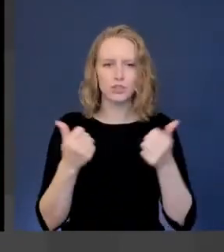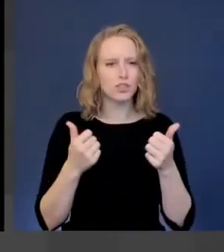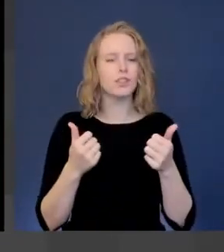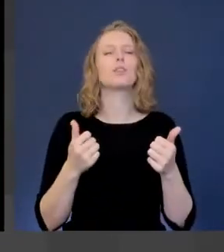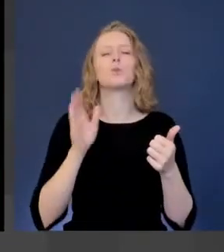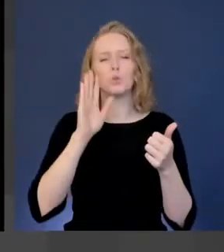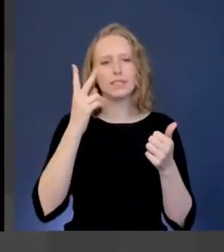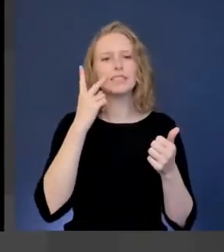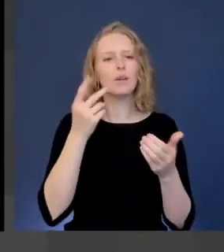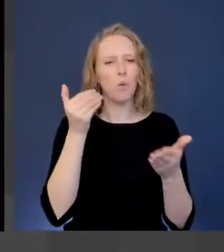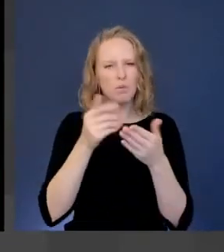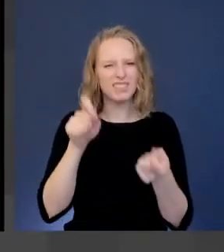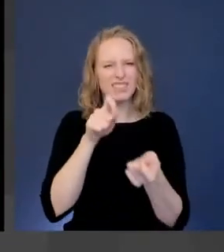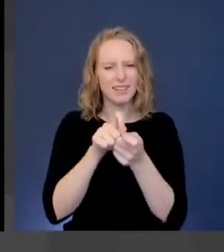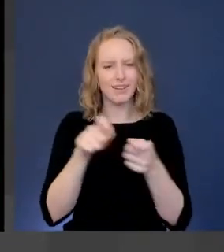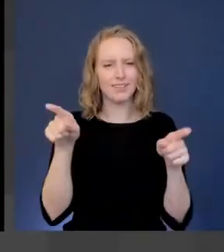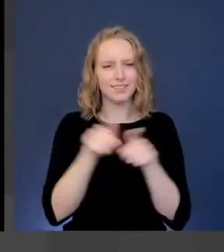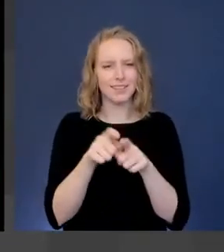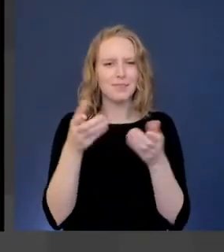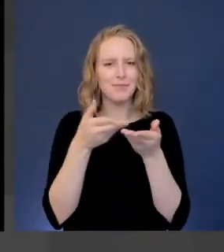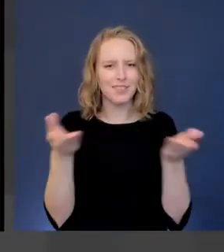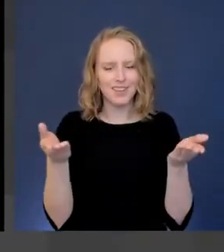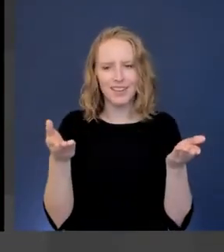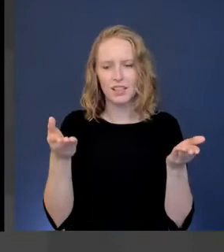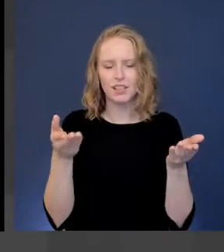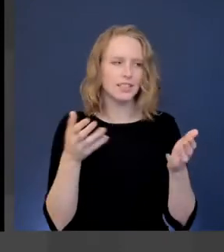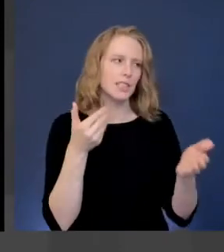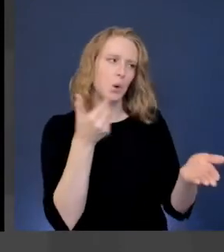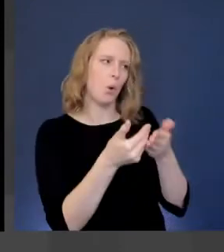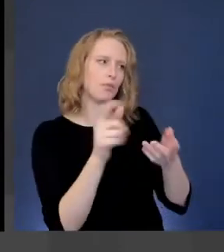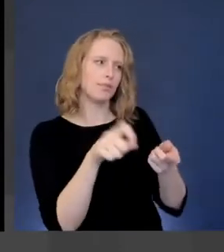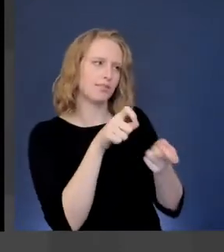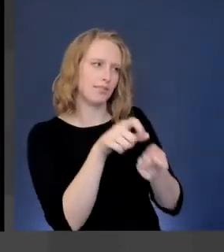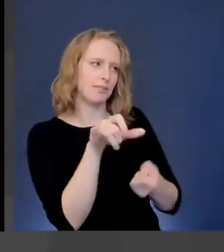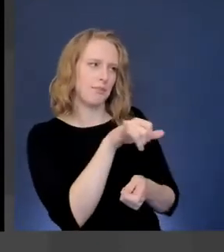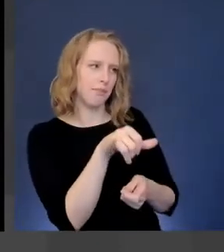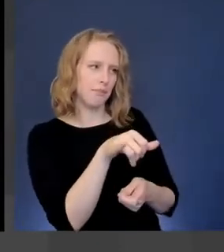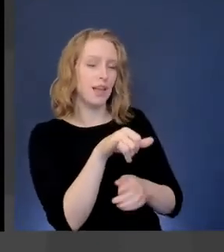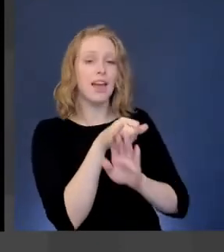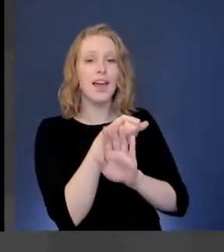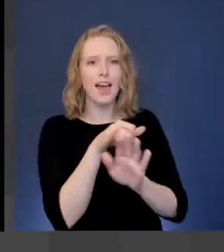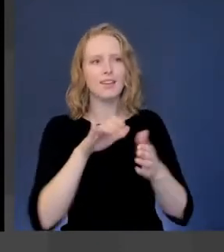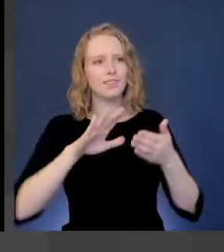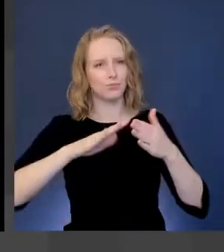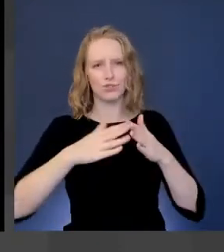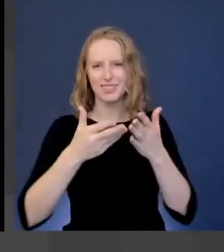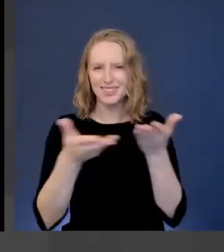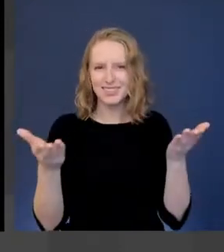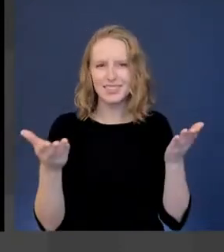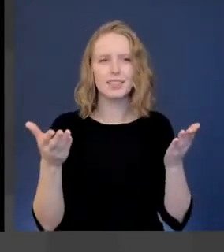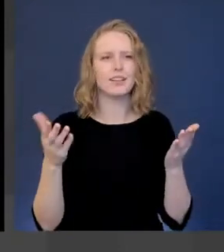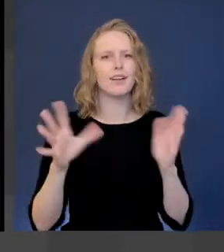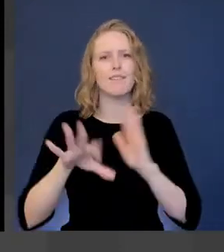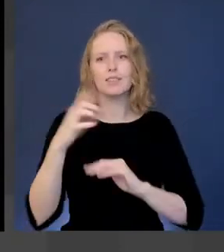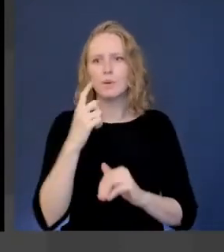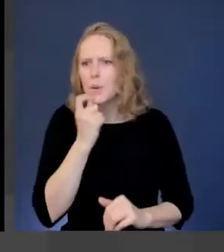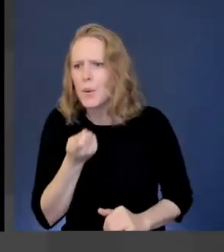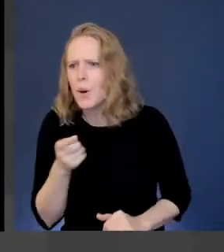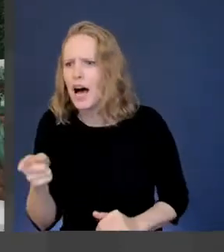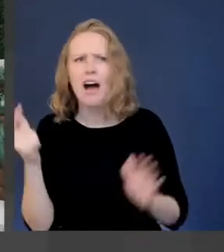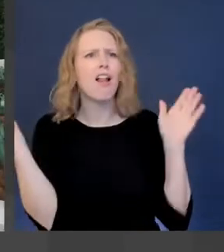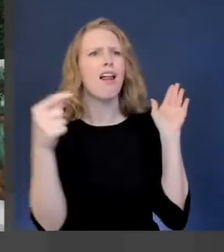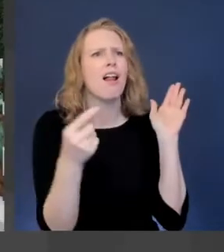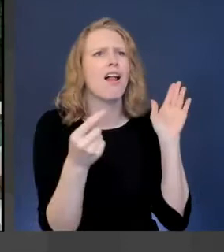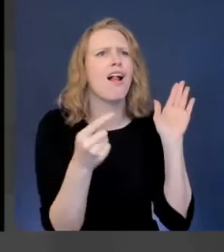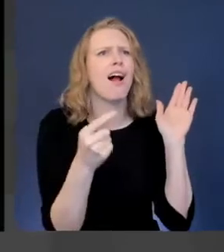same thing. Yeah, it's almost identical. And it's a thing in the community, you find a super cool location and you share it, look at this world